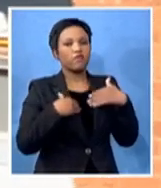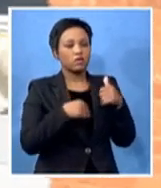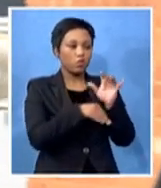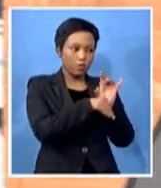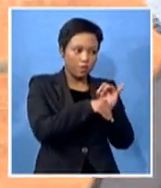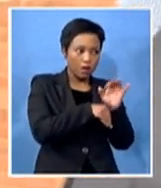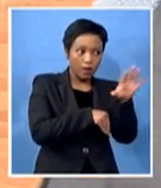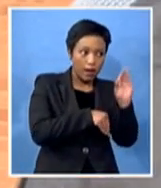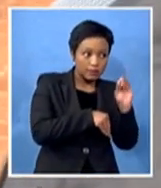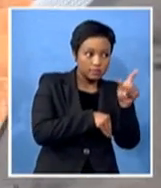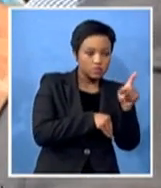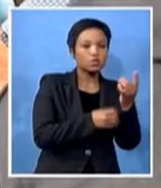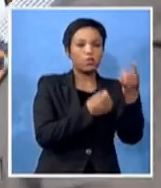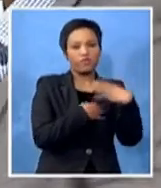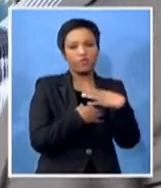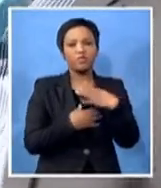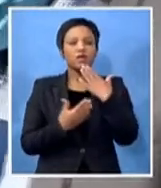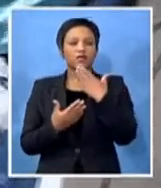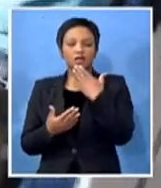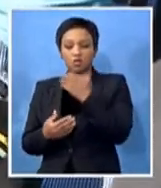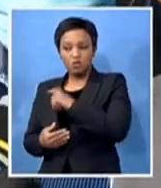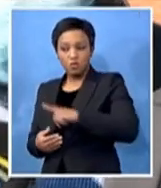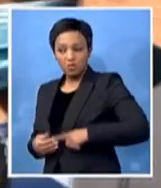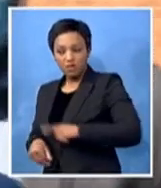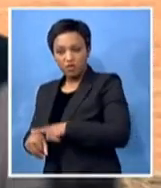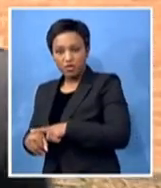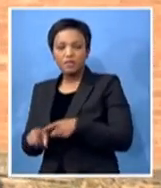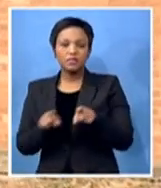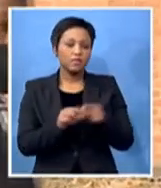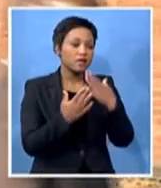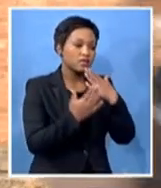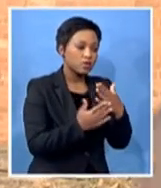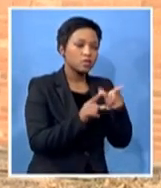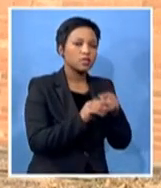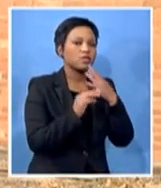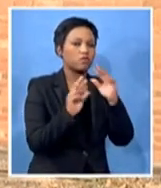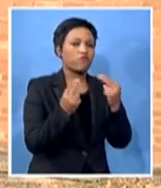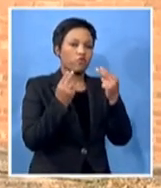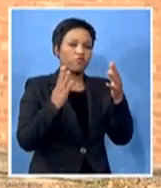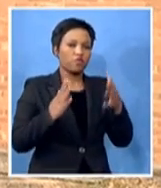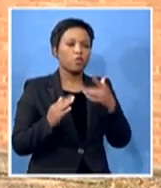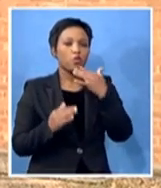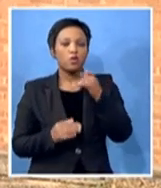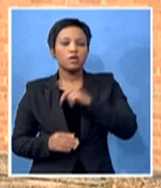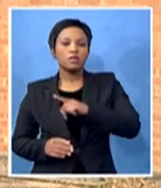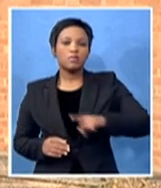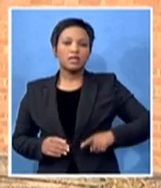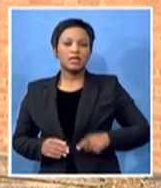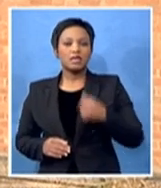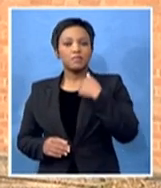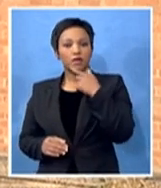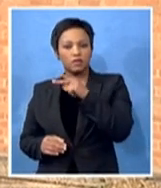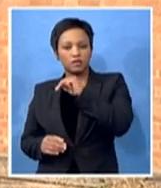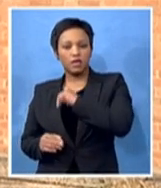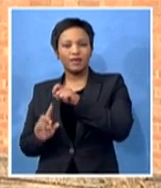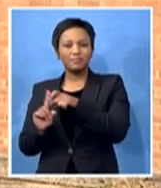Thanks a lot, and thanks to the viewers. Okay. That's the Premier of KwaZulu-Natal, Mr. Simphiwe Makhanya, saying that the provincial government here in KwaZulu-Natal